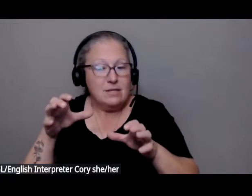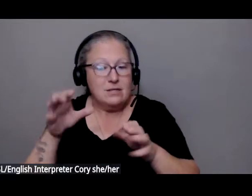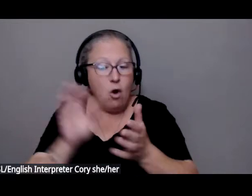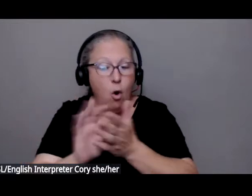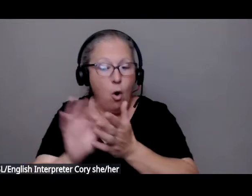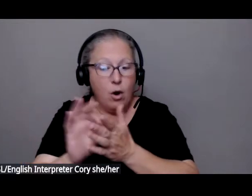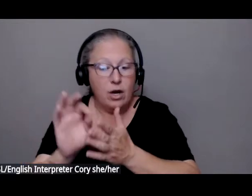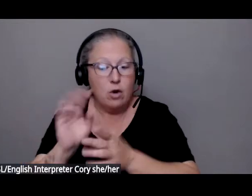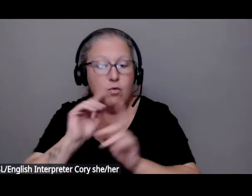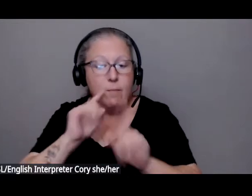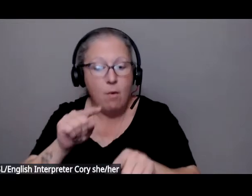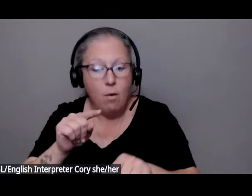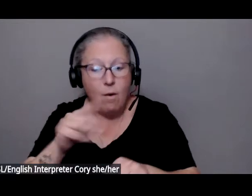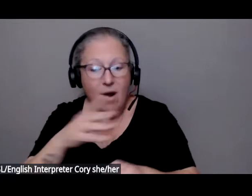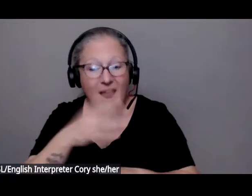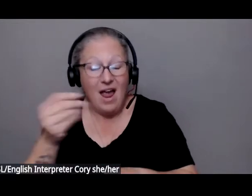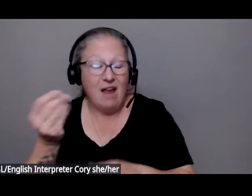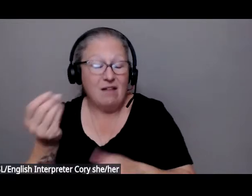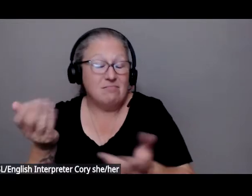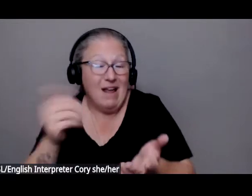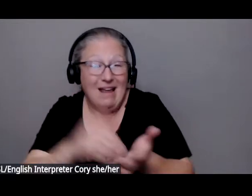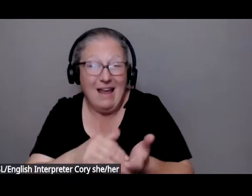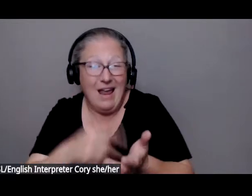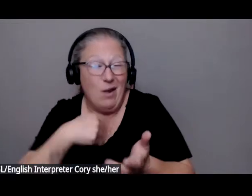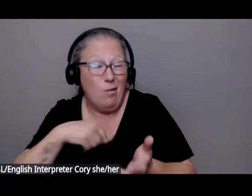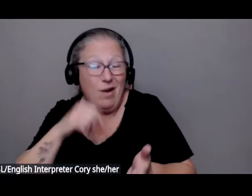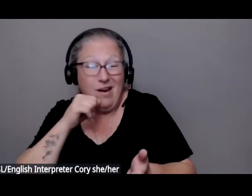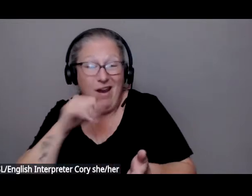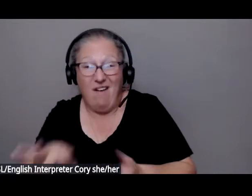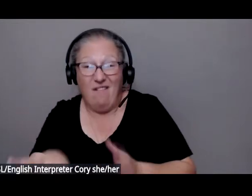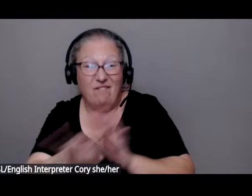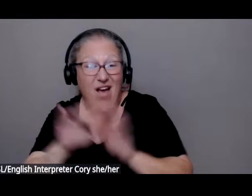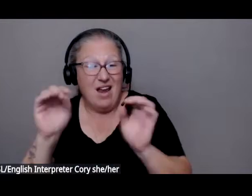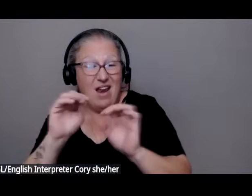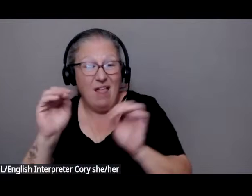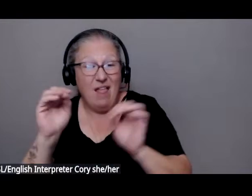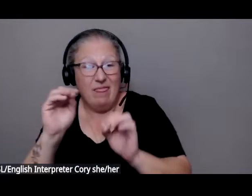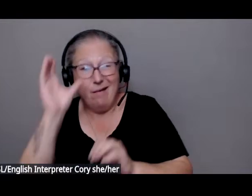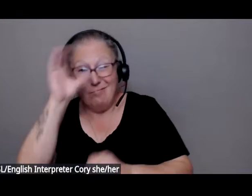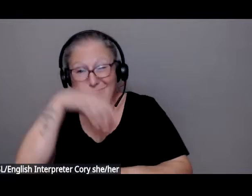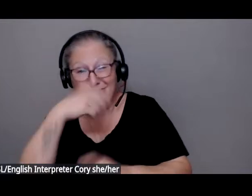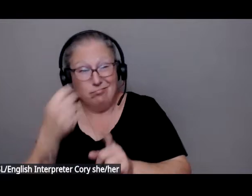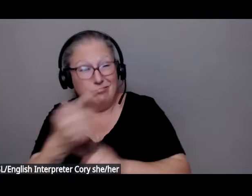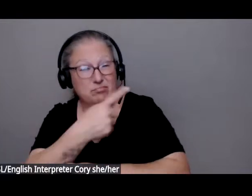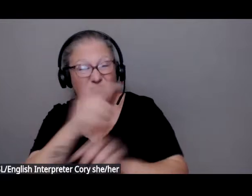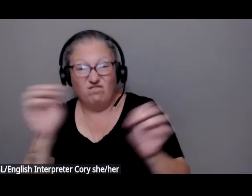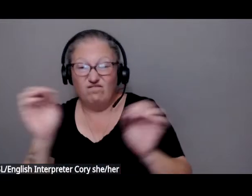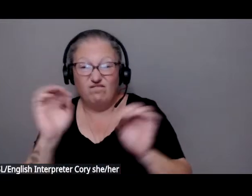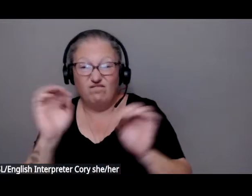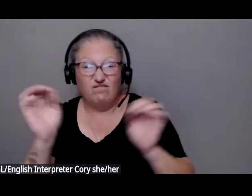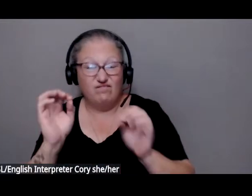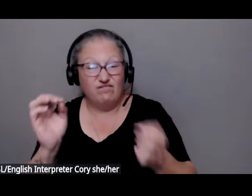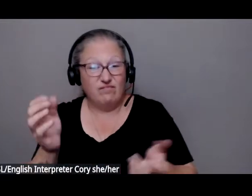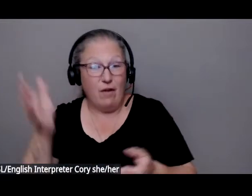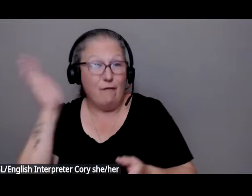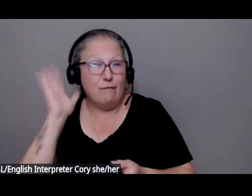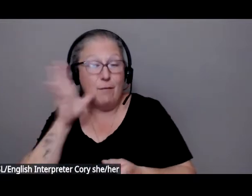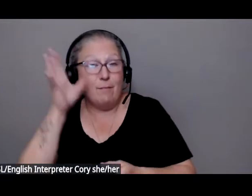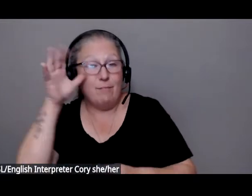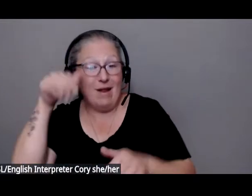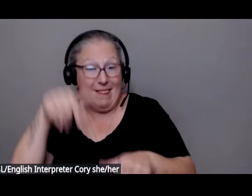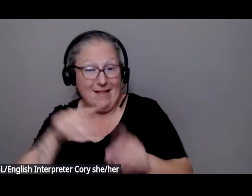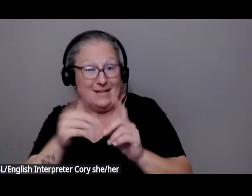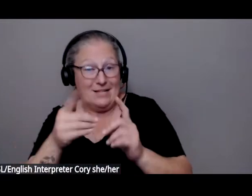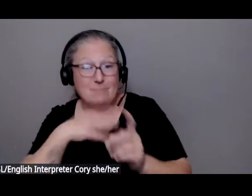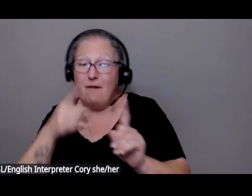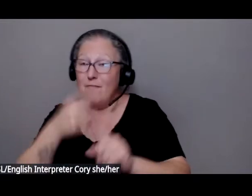And once again, we didn't find anything out of the ordinary. So as a former parent in this district, it's my